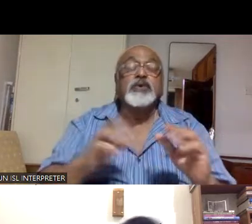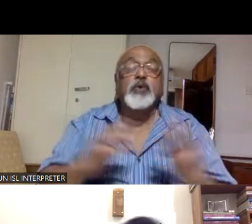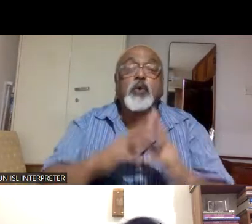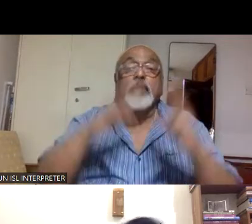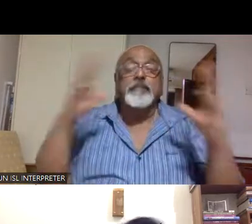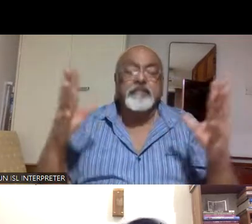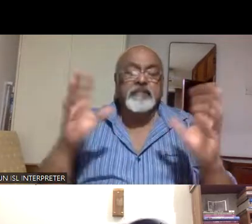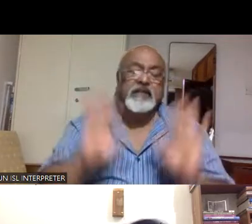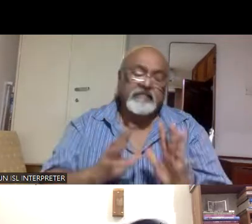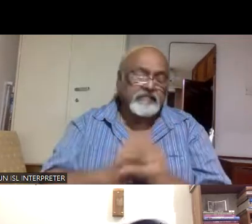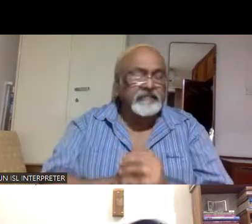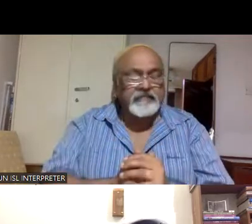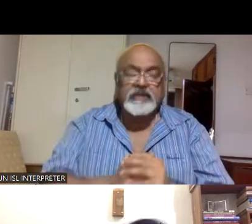from